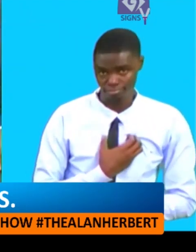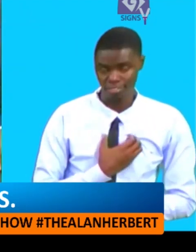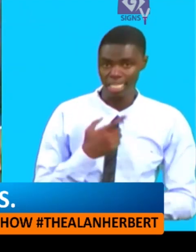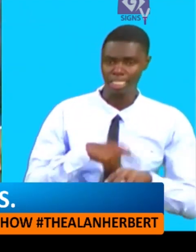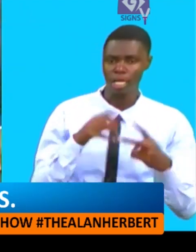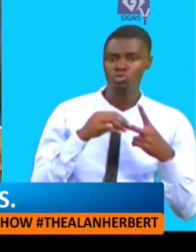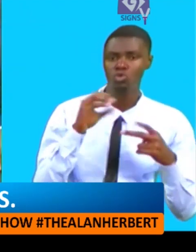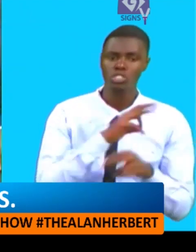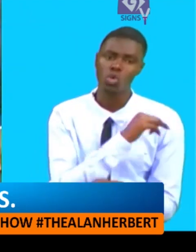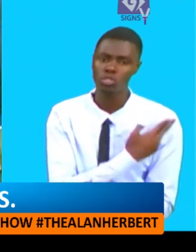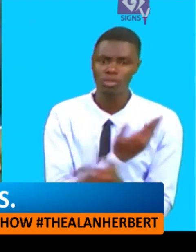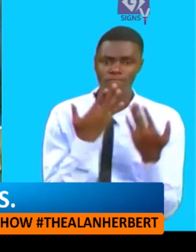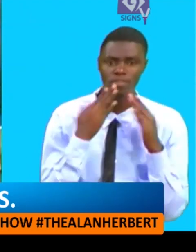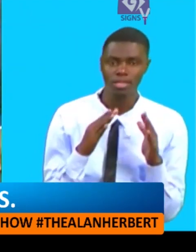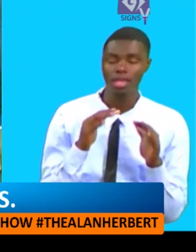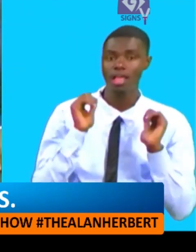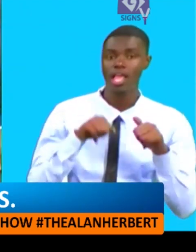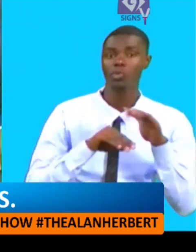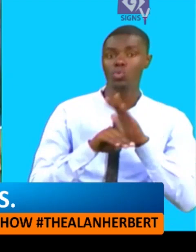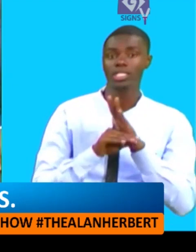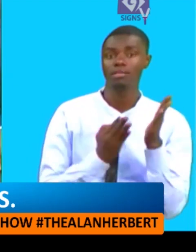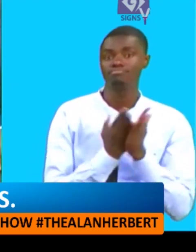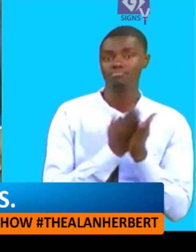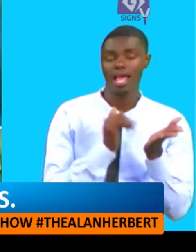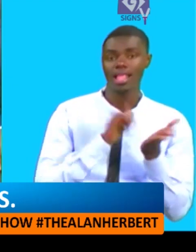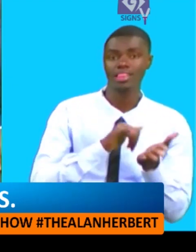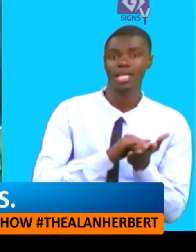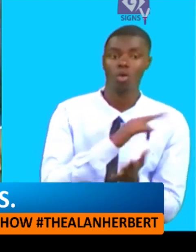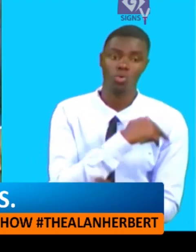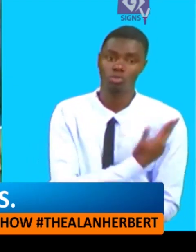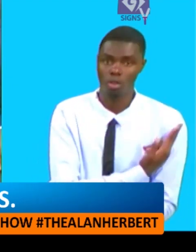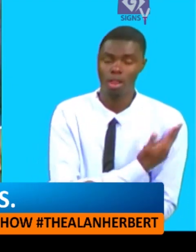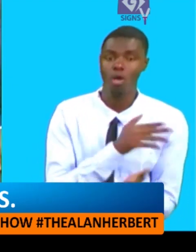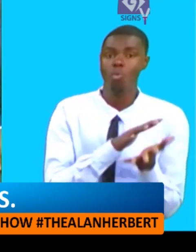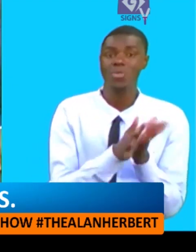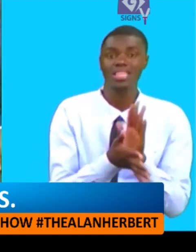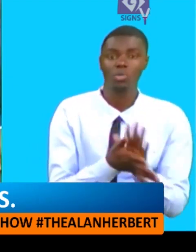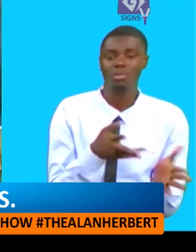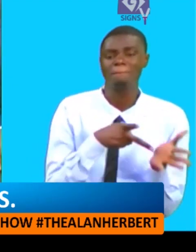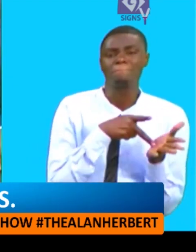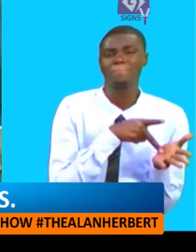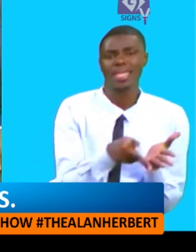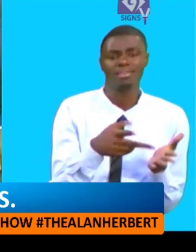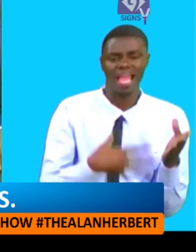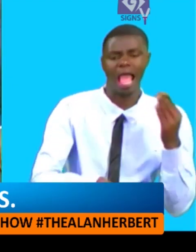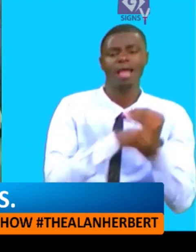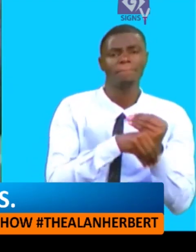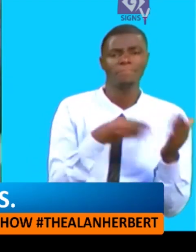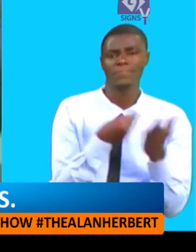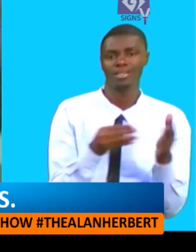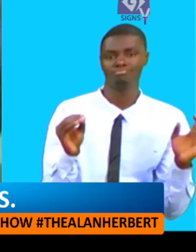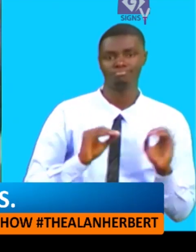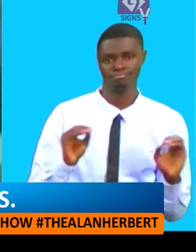choose a facility, then you'll be able to access services in that particular facility without incurring any other additional cost.